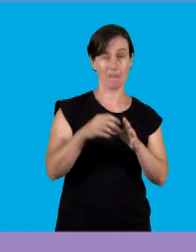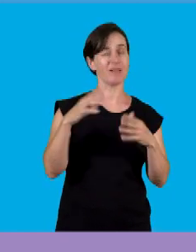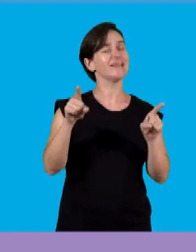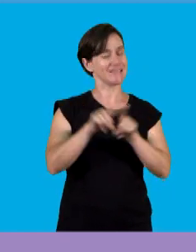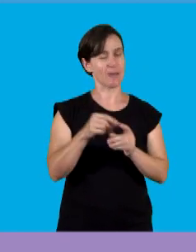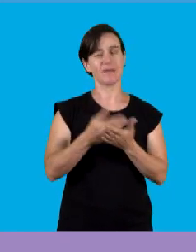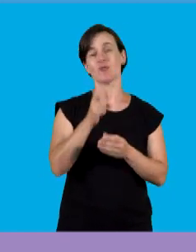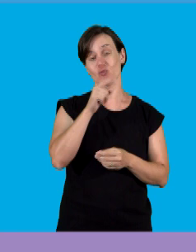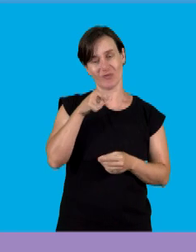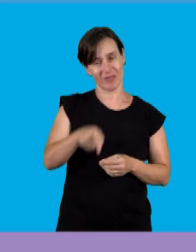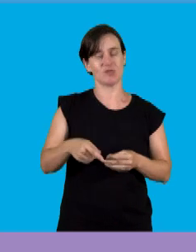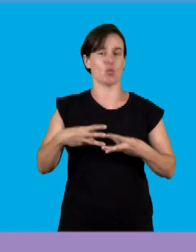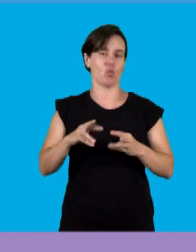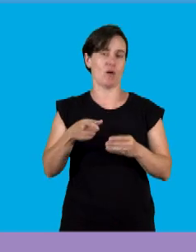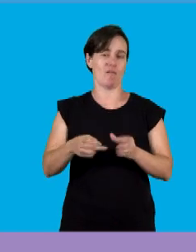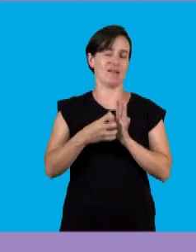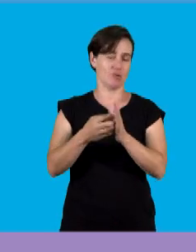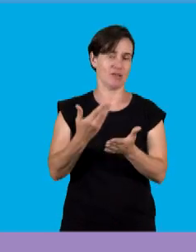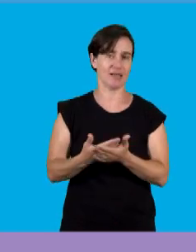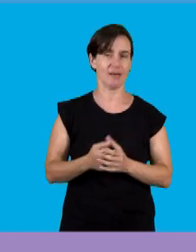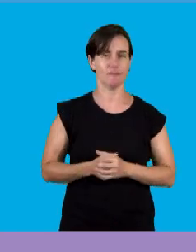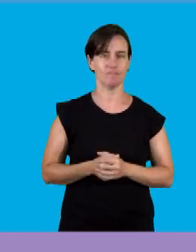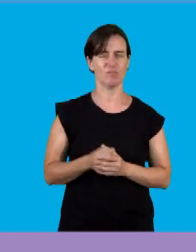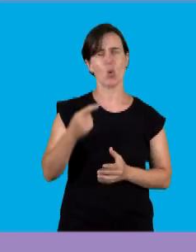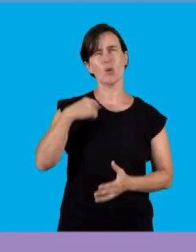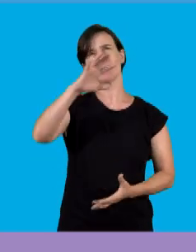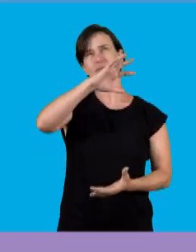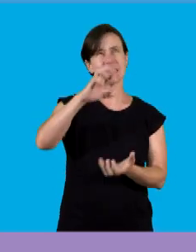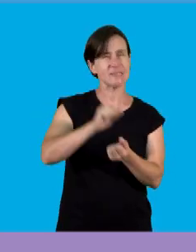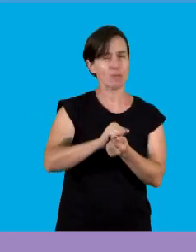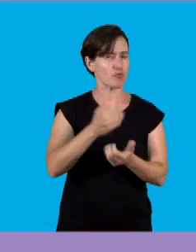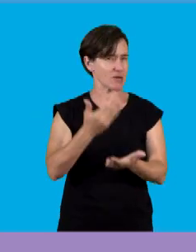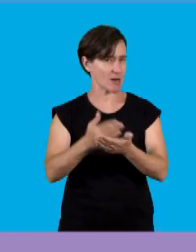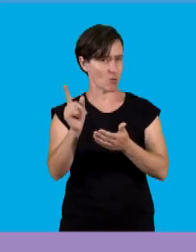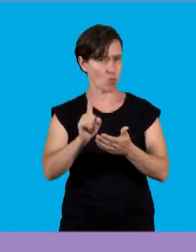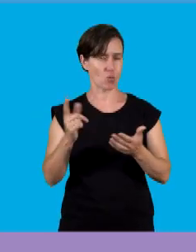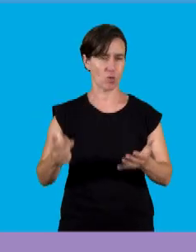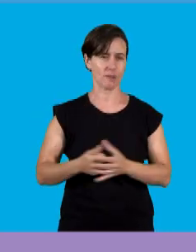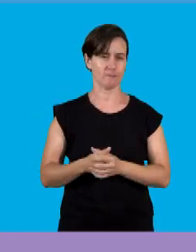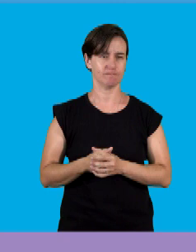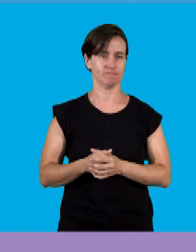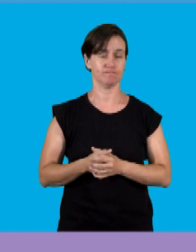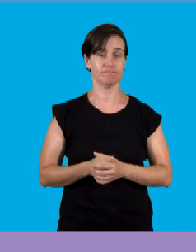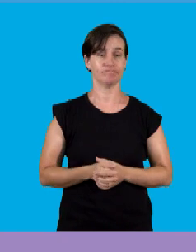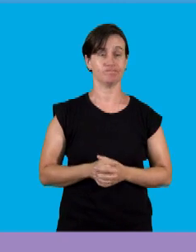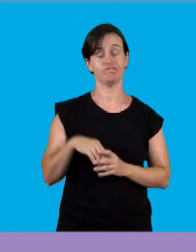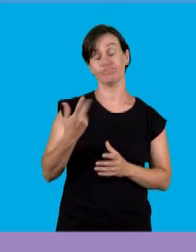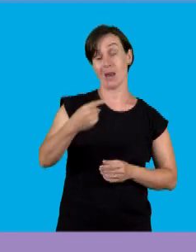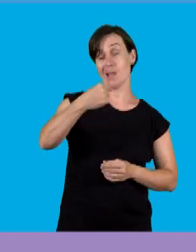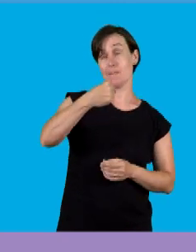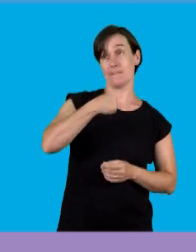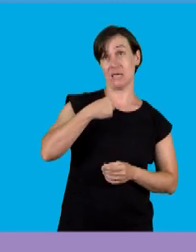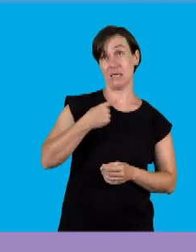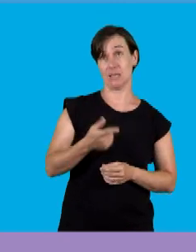is applying again. What can we summarize from this? Now, in summary, we can now say that if I